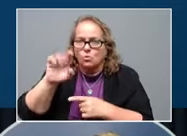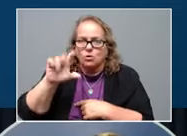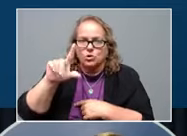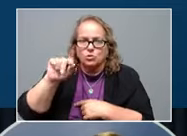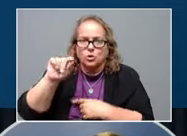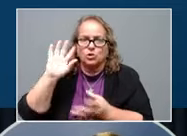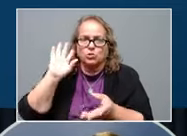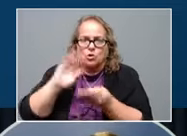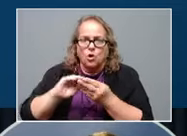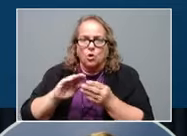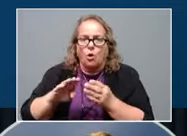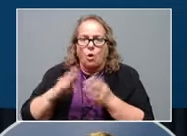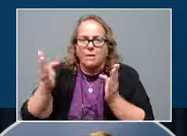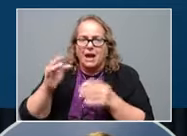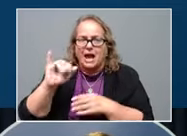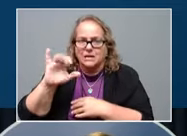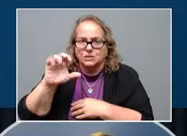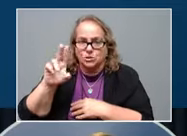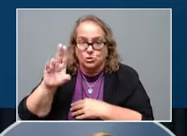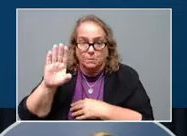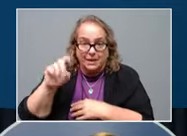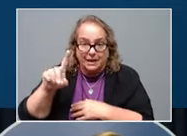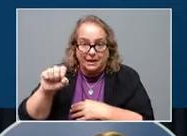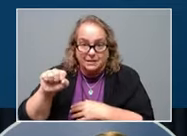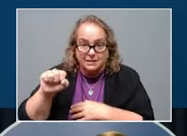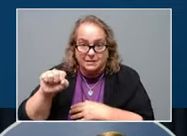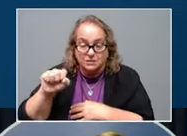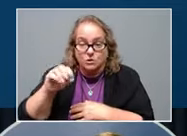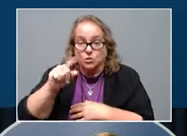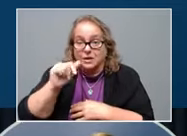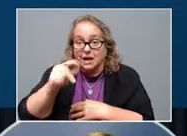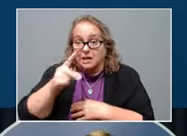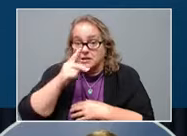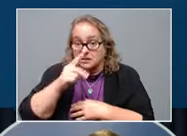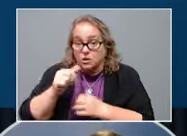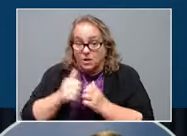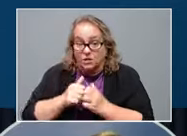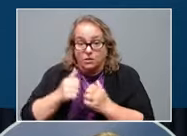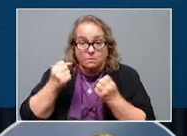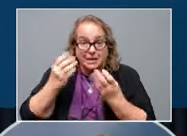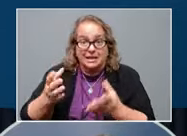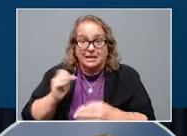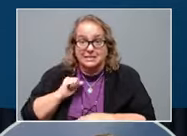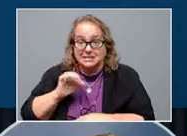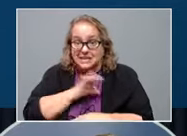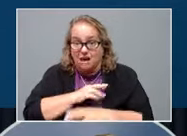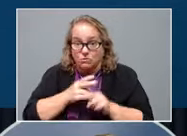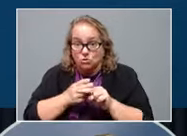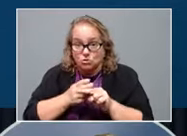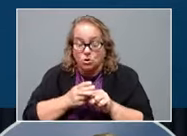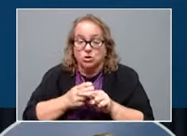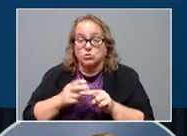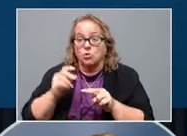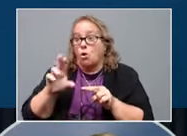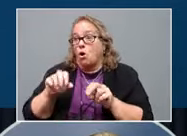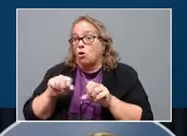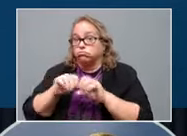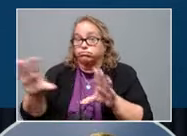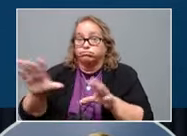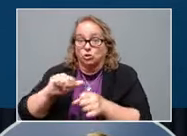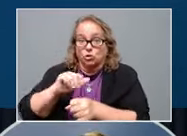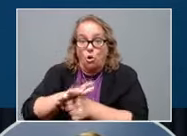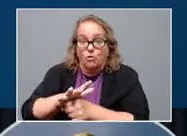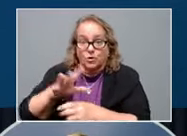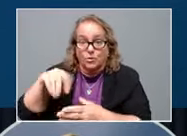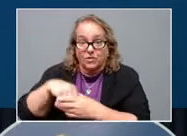open ICU beds. So you could see how, with a major staffing shortage or an outbreak of COVID in a hospital or others, how that could be